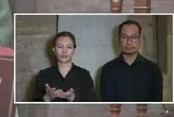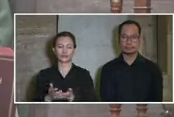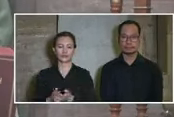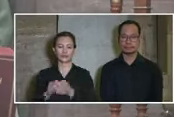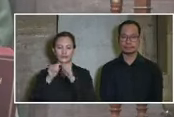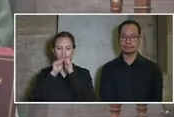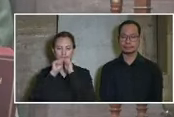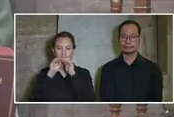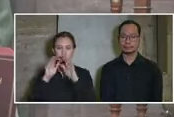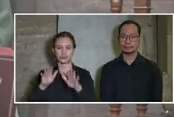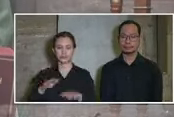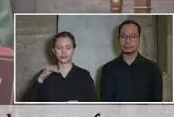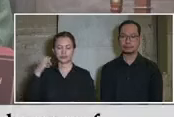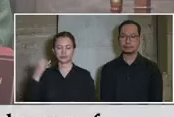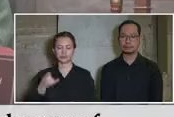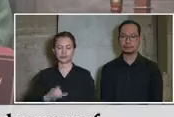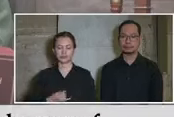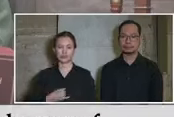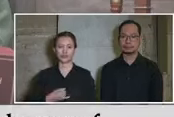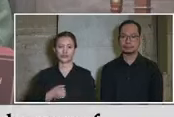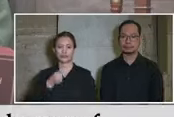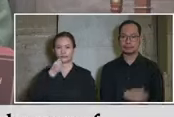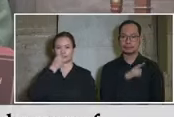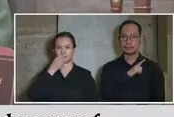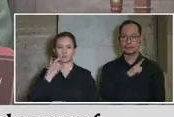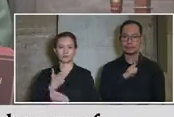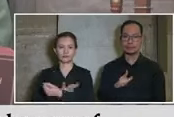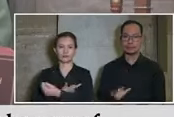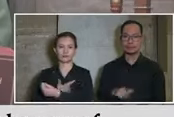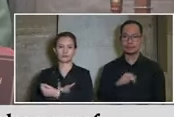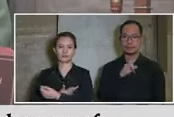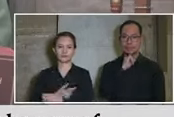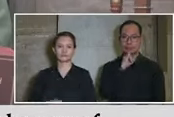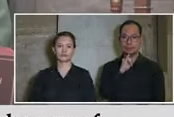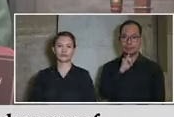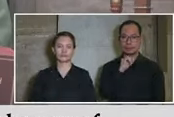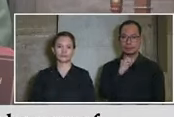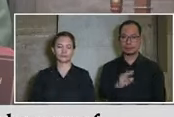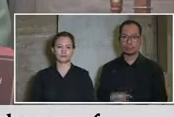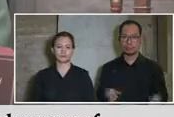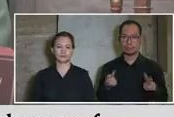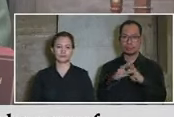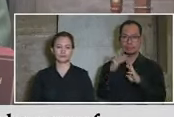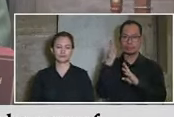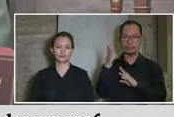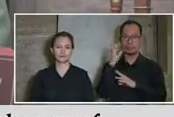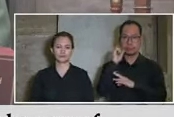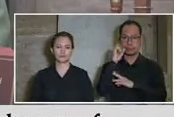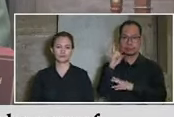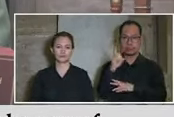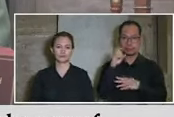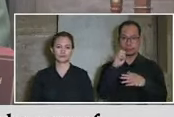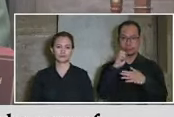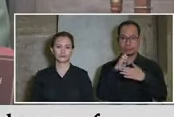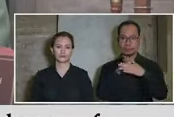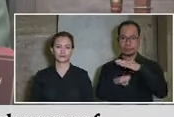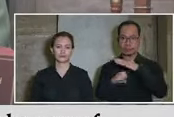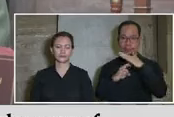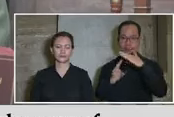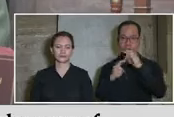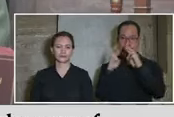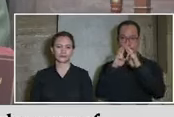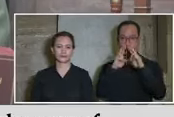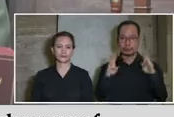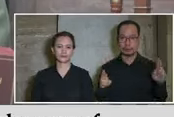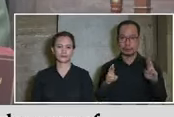those called to the supper of the Lamb. Lord, I am not worthy that you should enter under my roof,